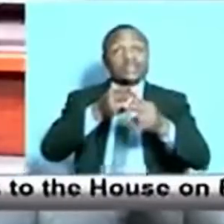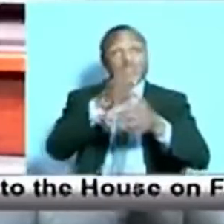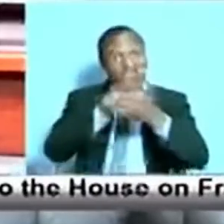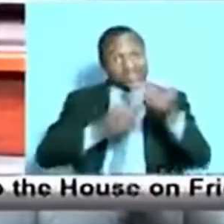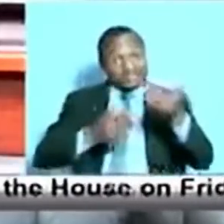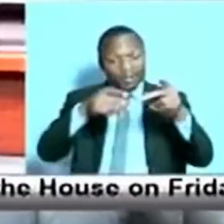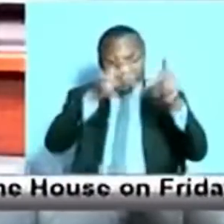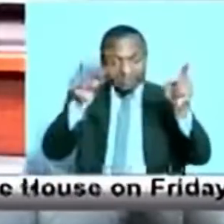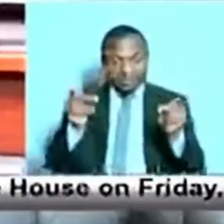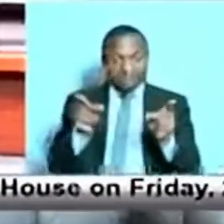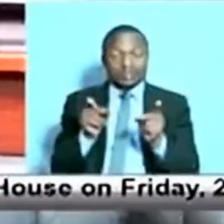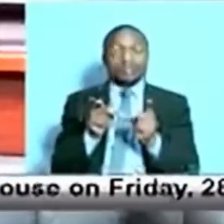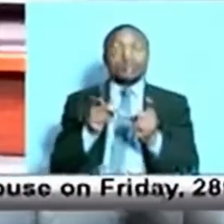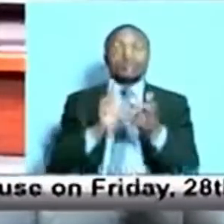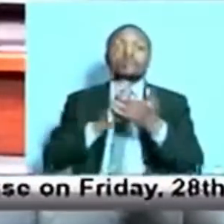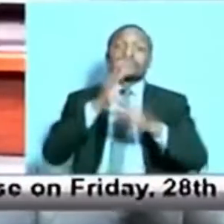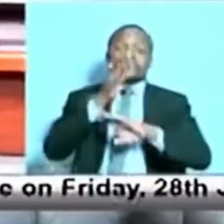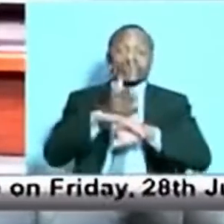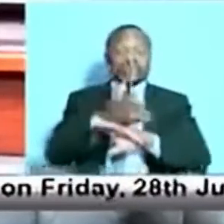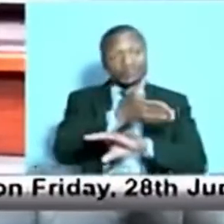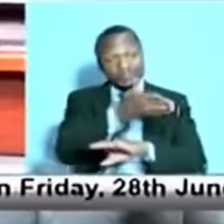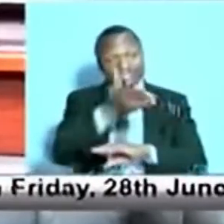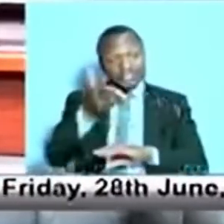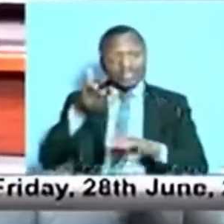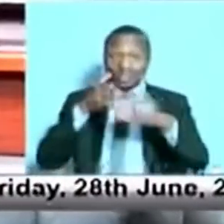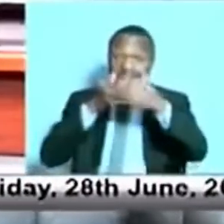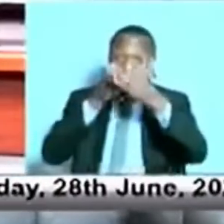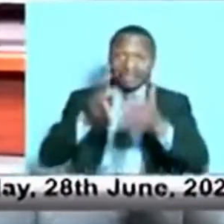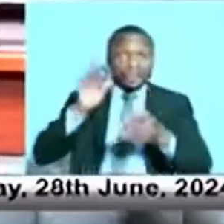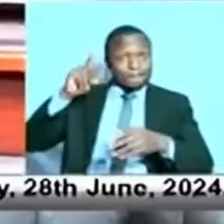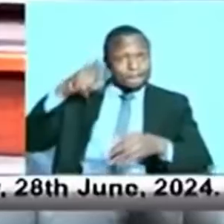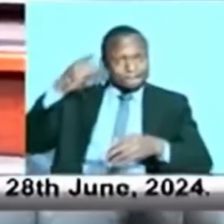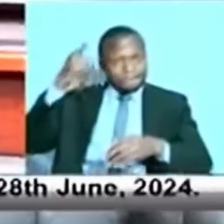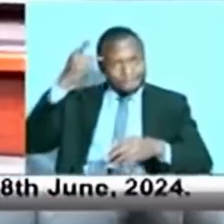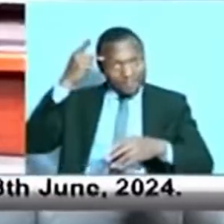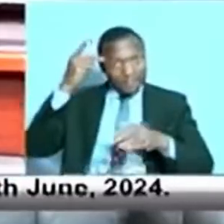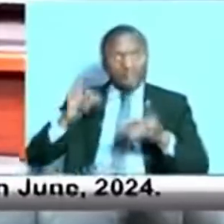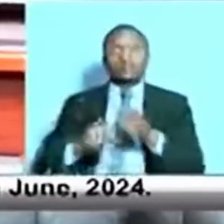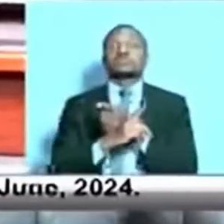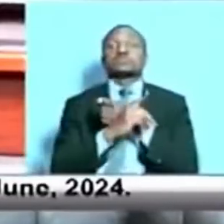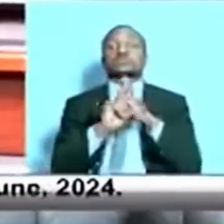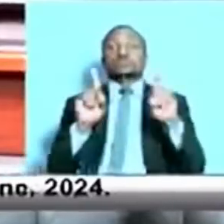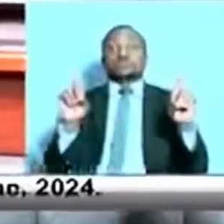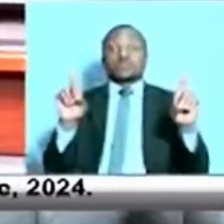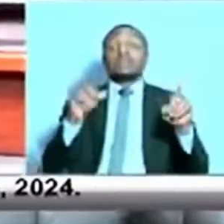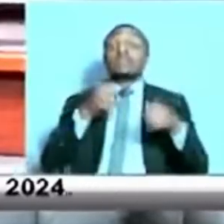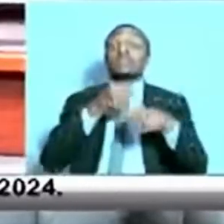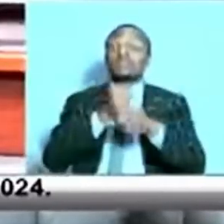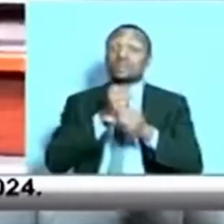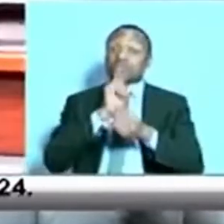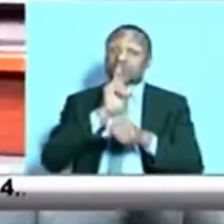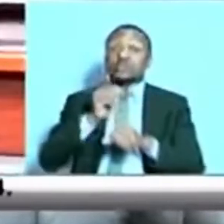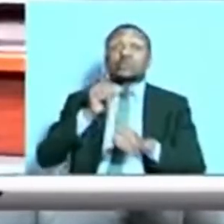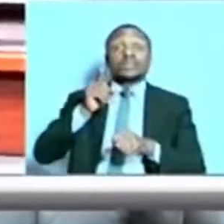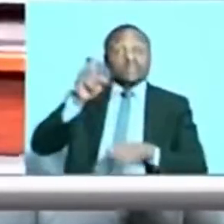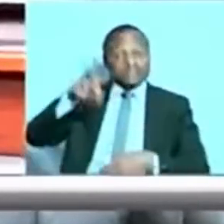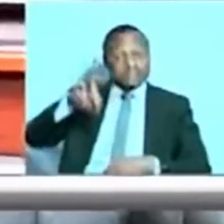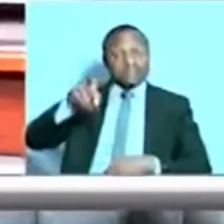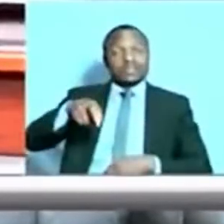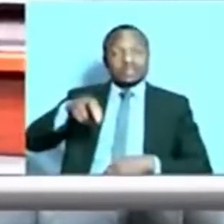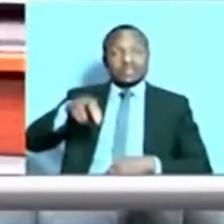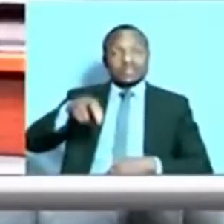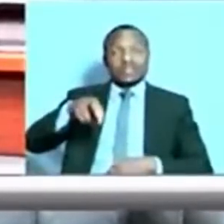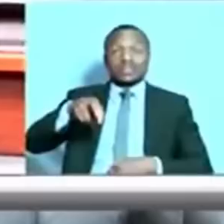So, Madam Speaker, politics and democracy ensures that we need to